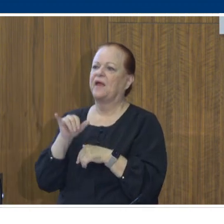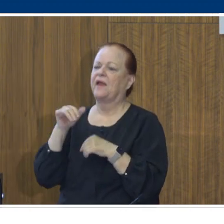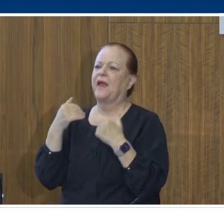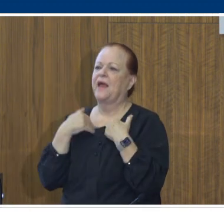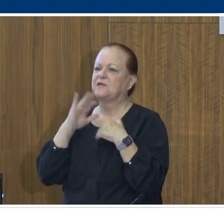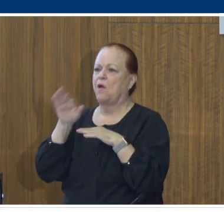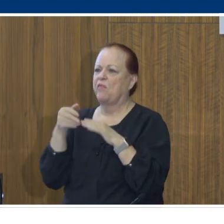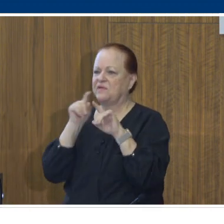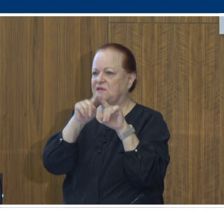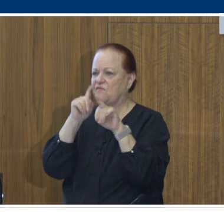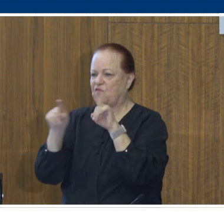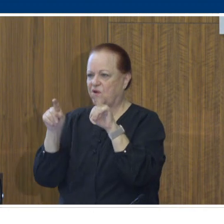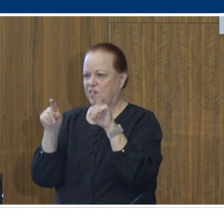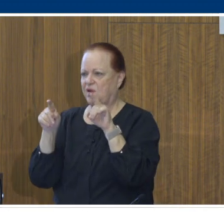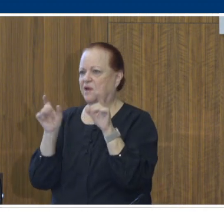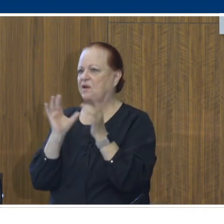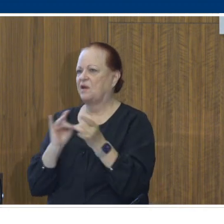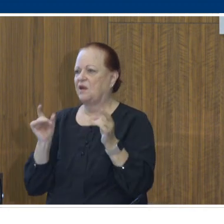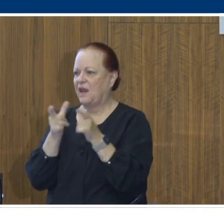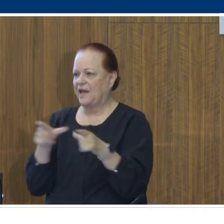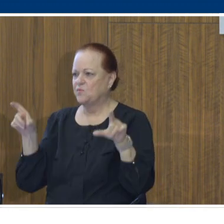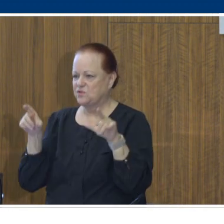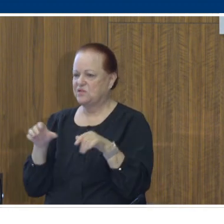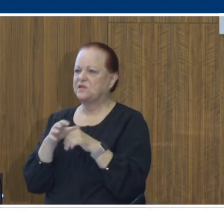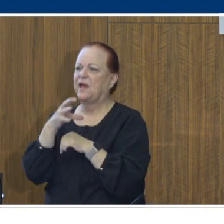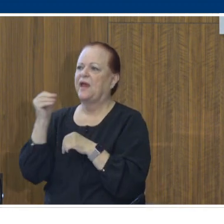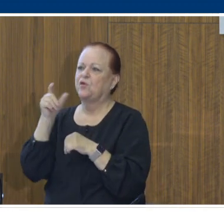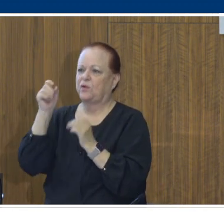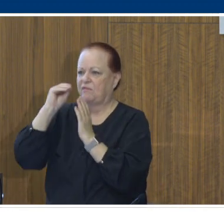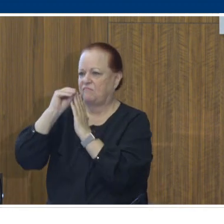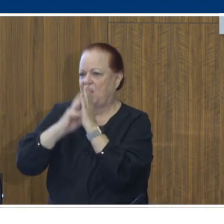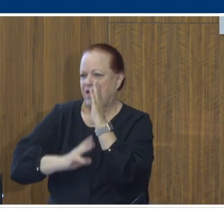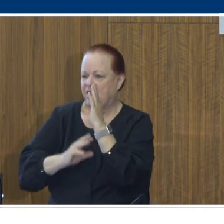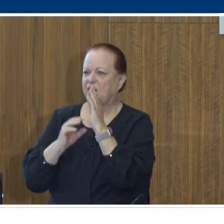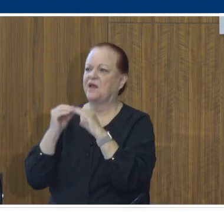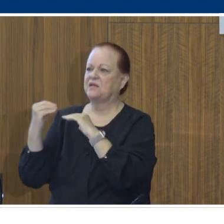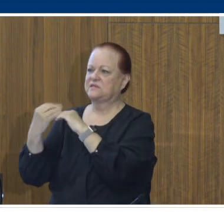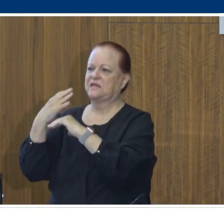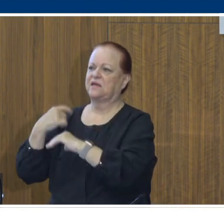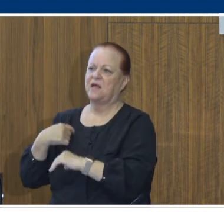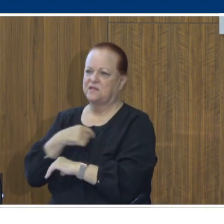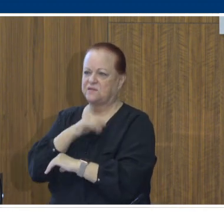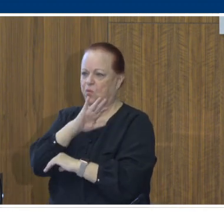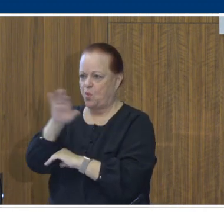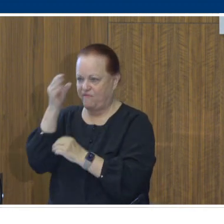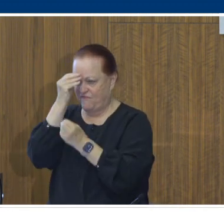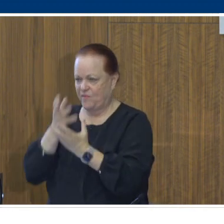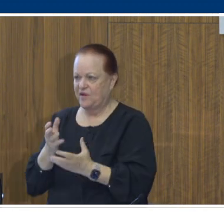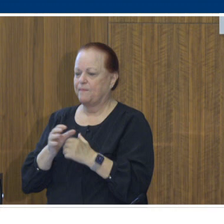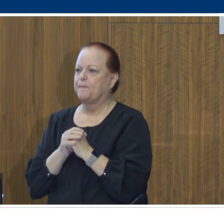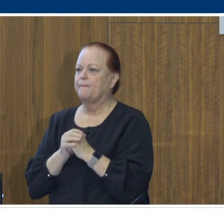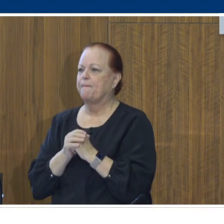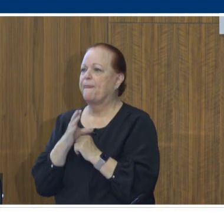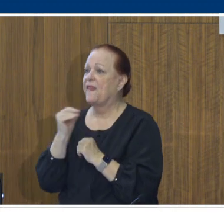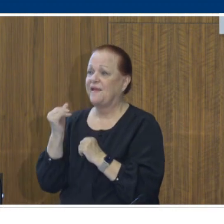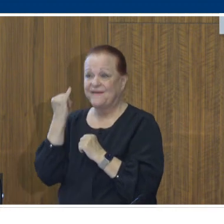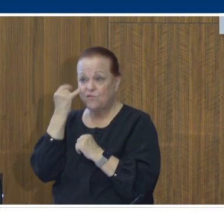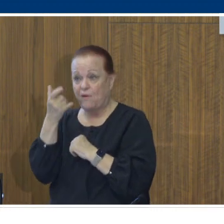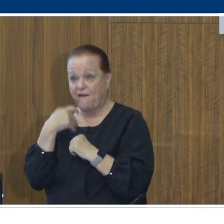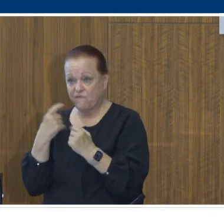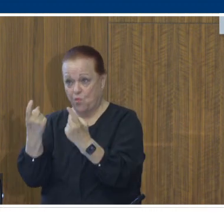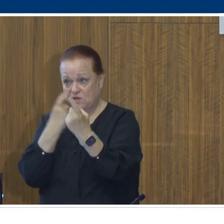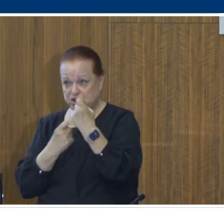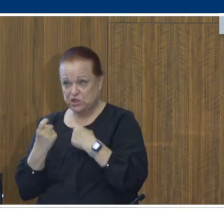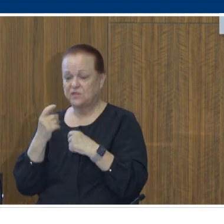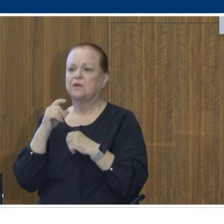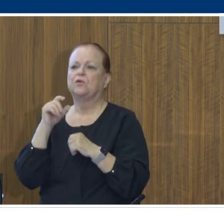as well, and it automatically you can fill it in and just send us information. And again, if you even have questions that you'd like to leave a